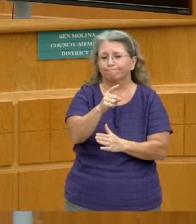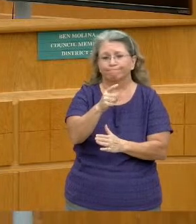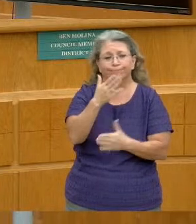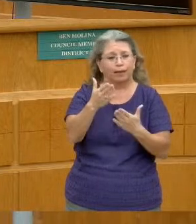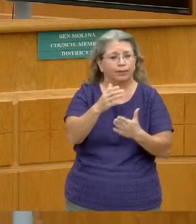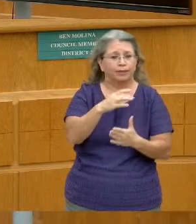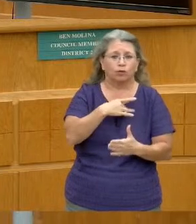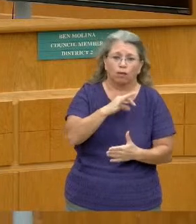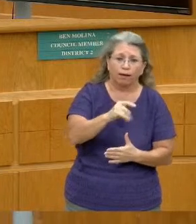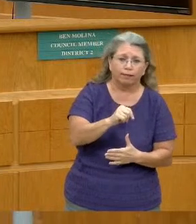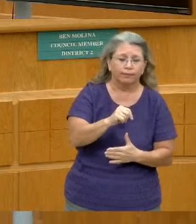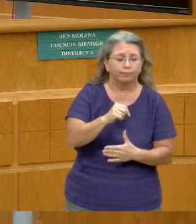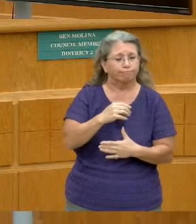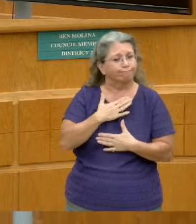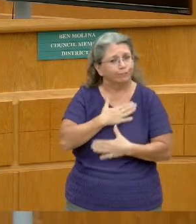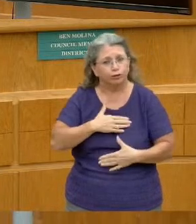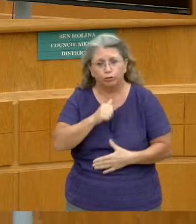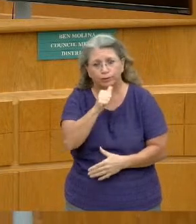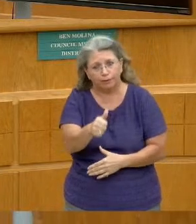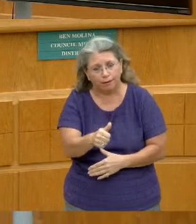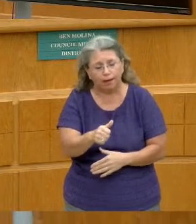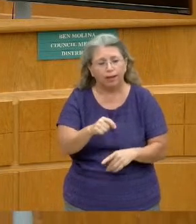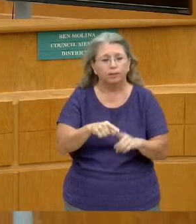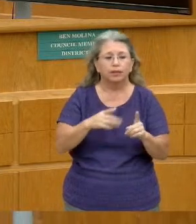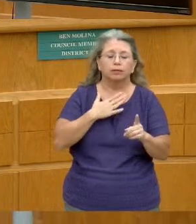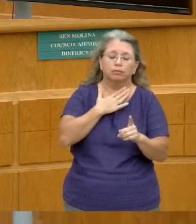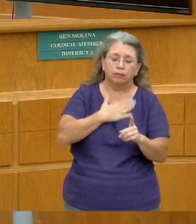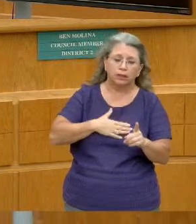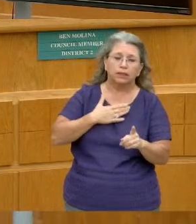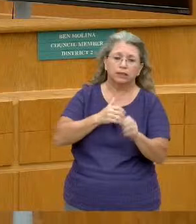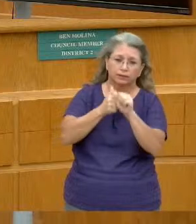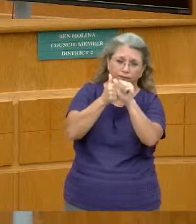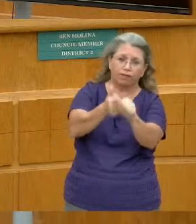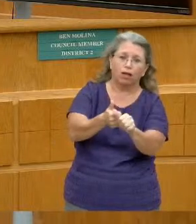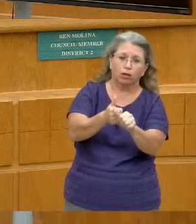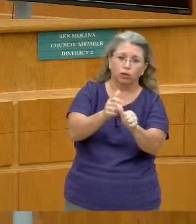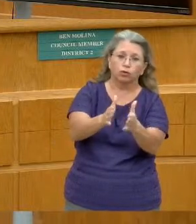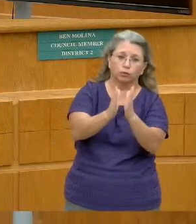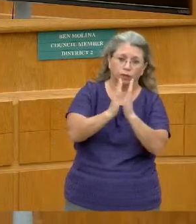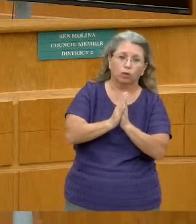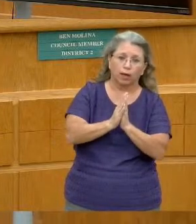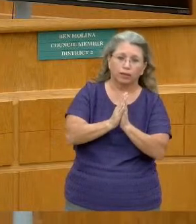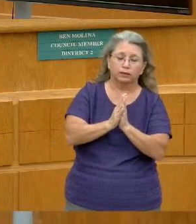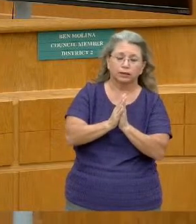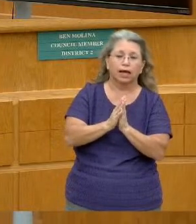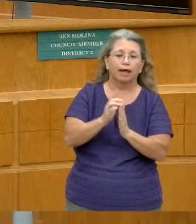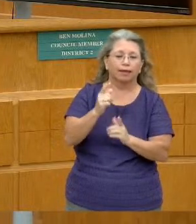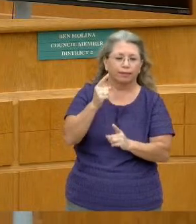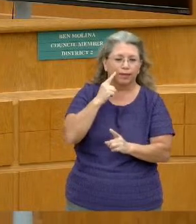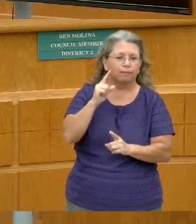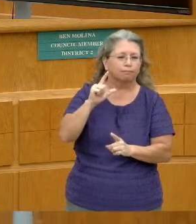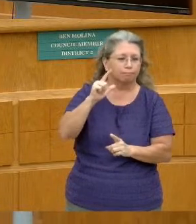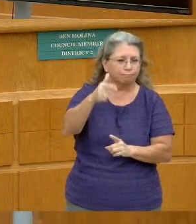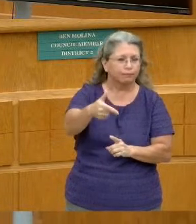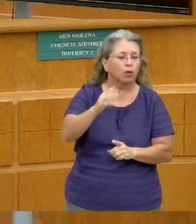to please respond to the request. And I think in the long run, you'll be proud that you did.